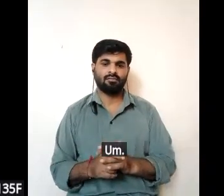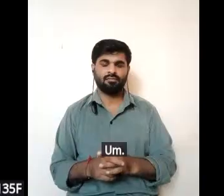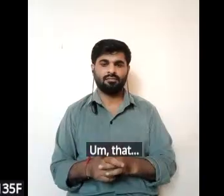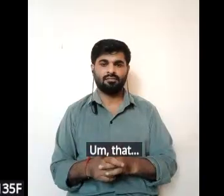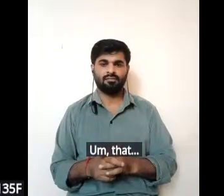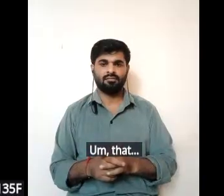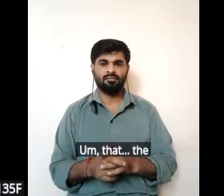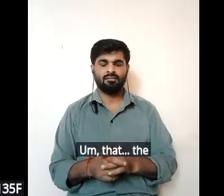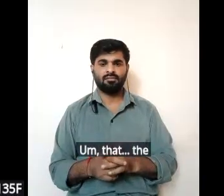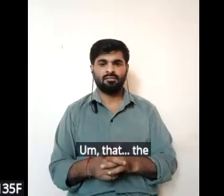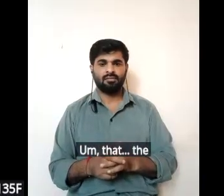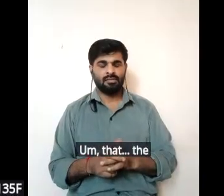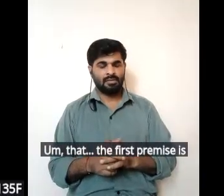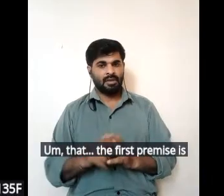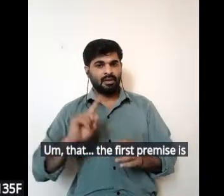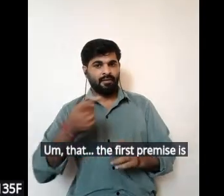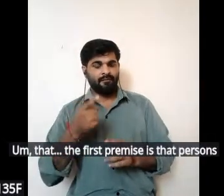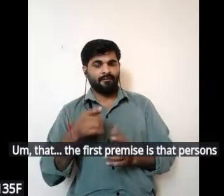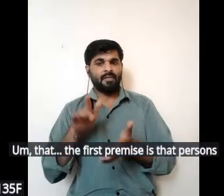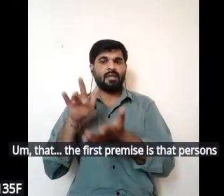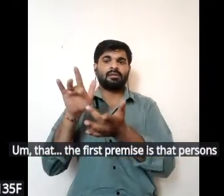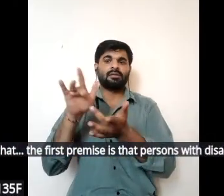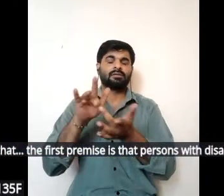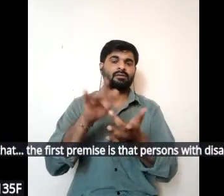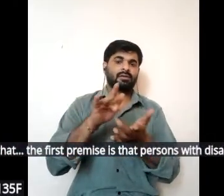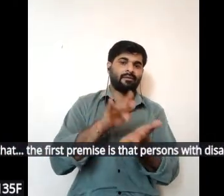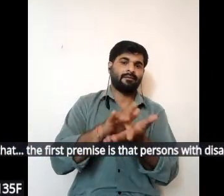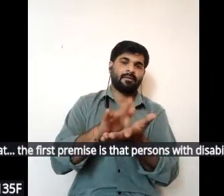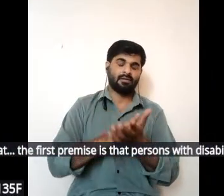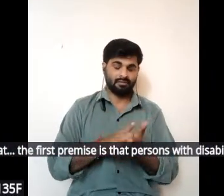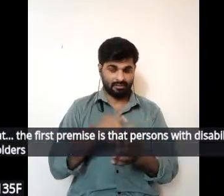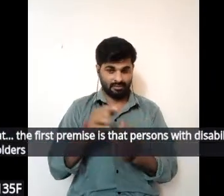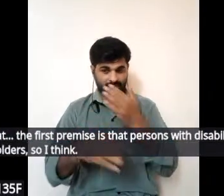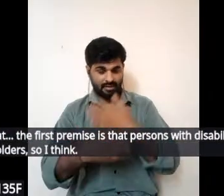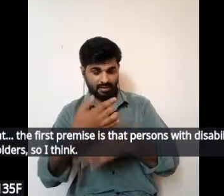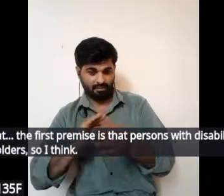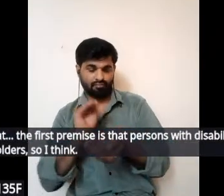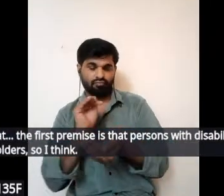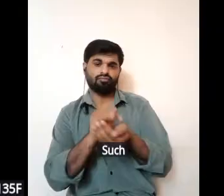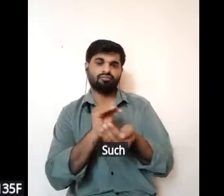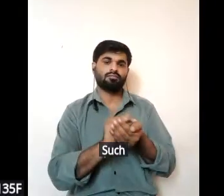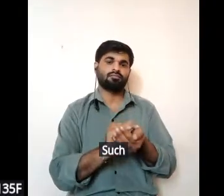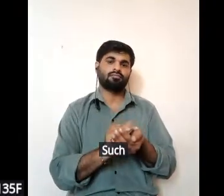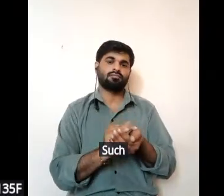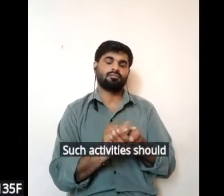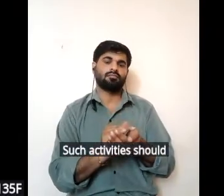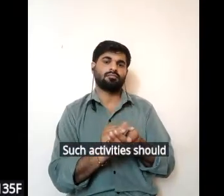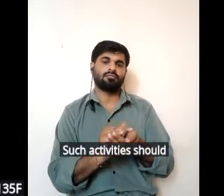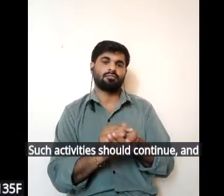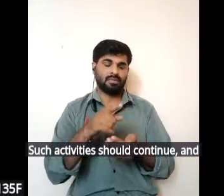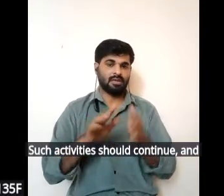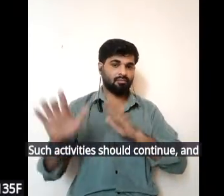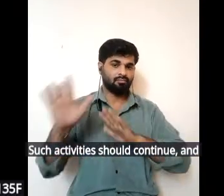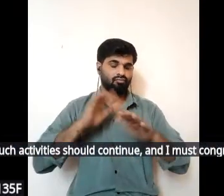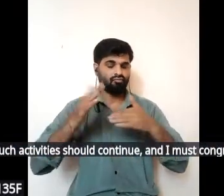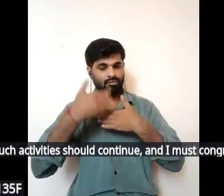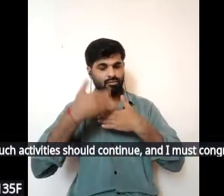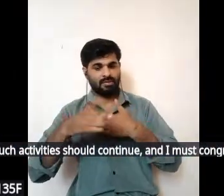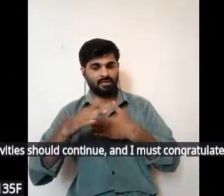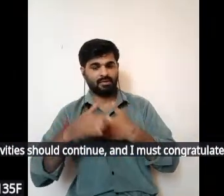the first premise is that persons with disabilities are stakeholders. So I think such activities should continue, and I must congratulate the